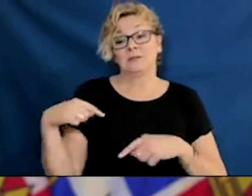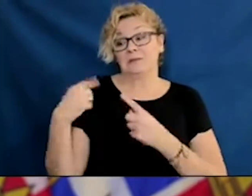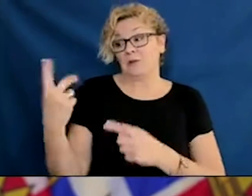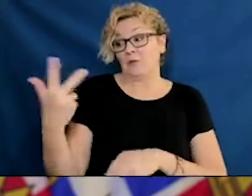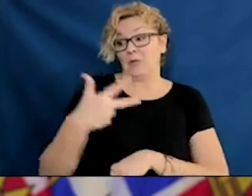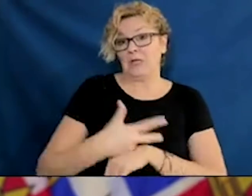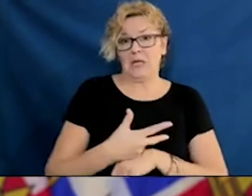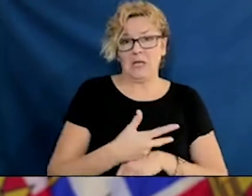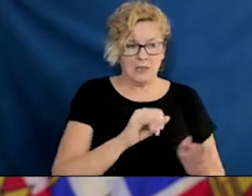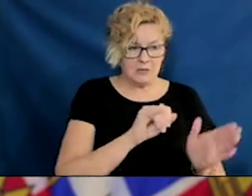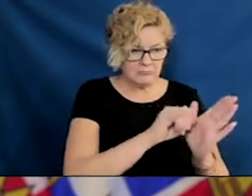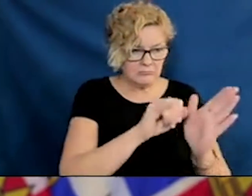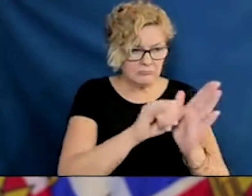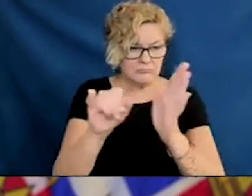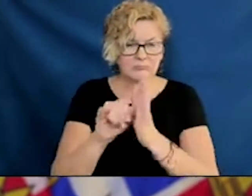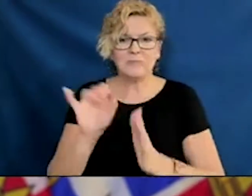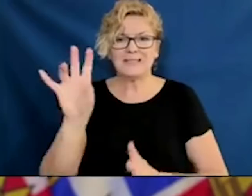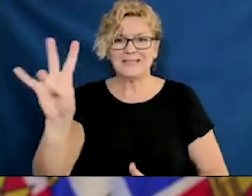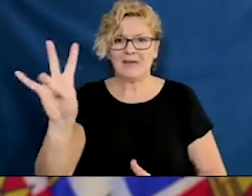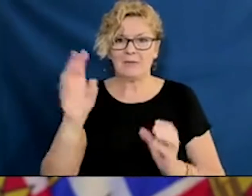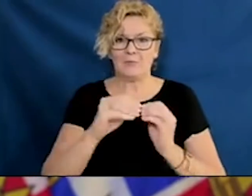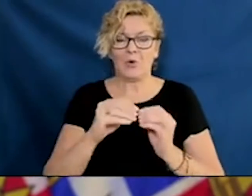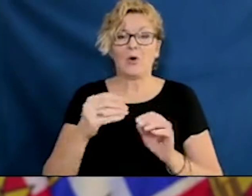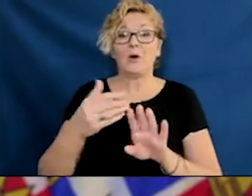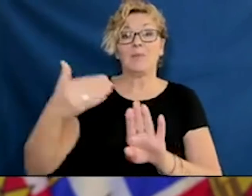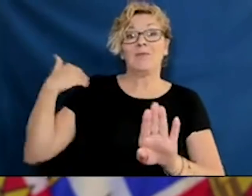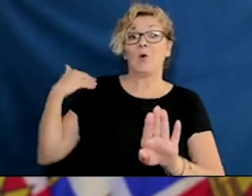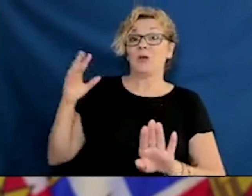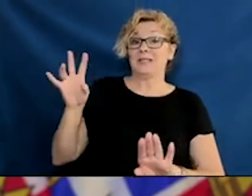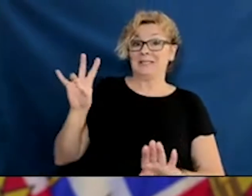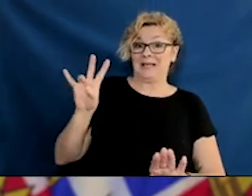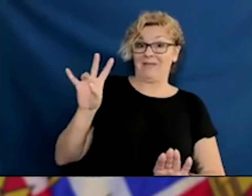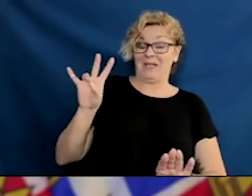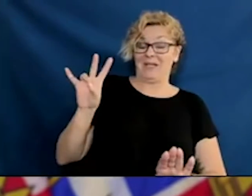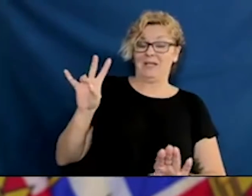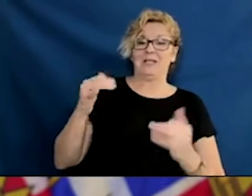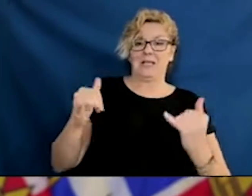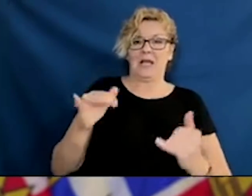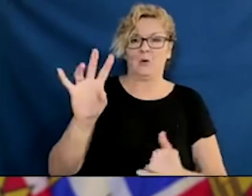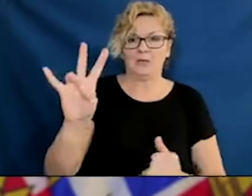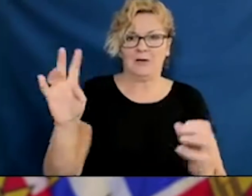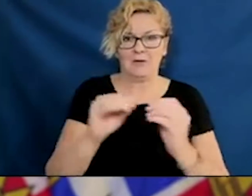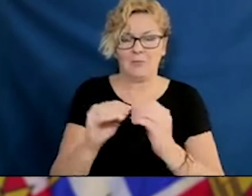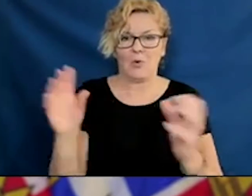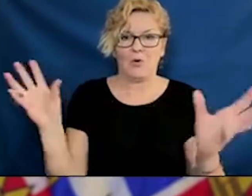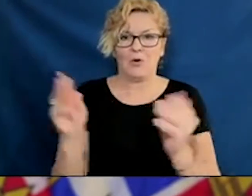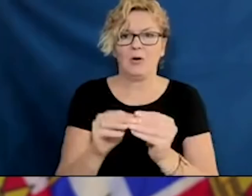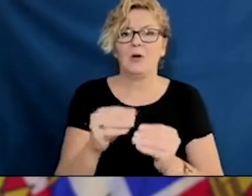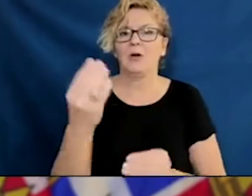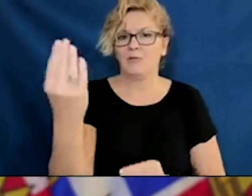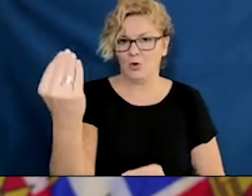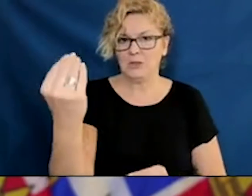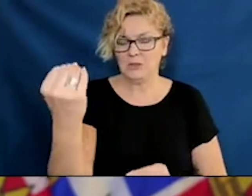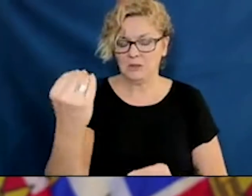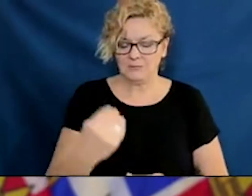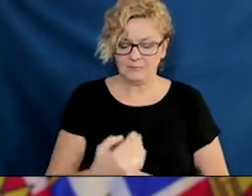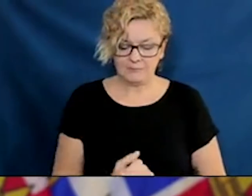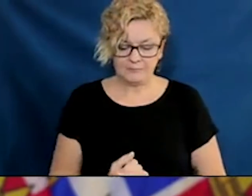give you a sense of where these cases have been, the South African variant have